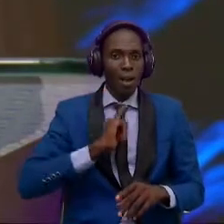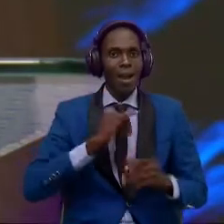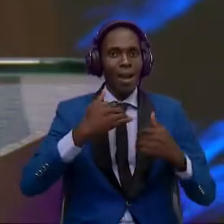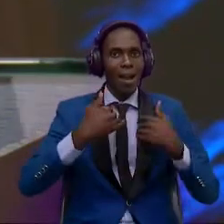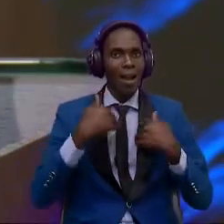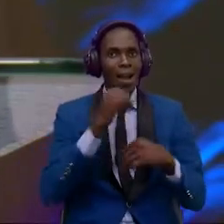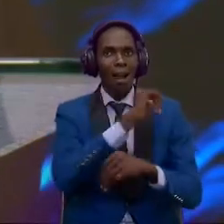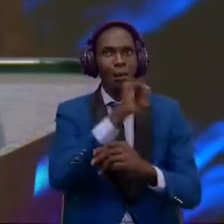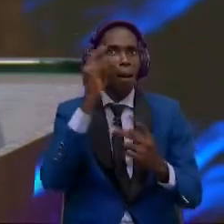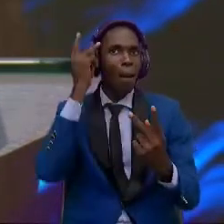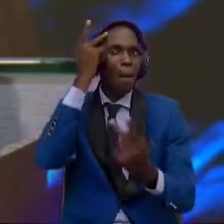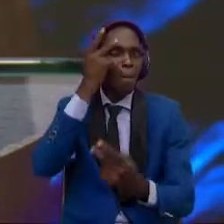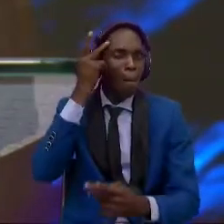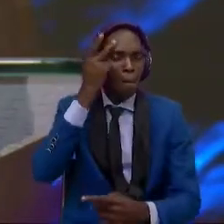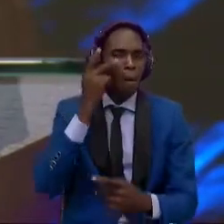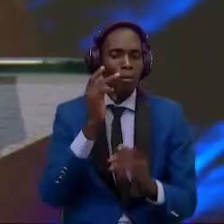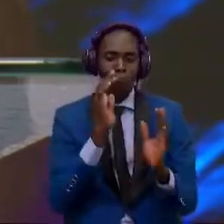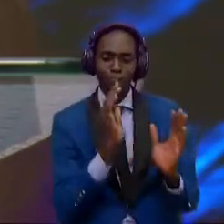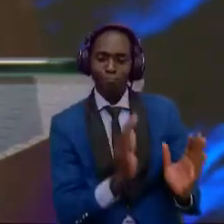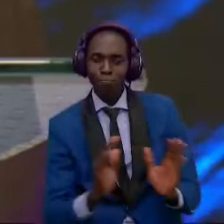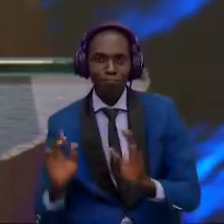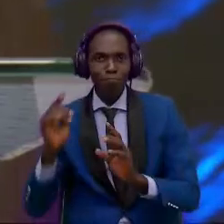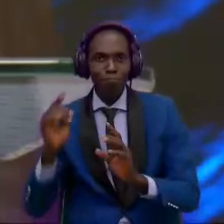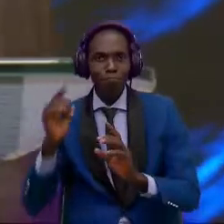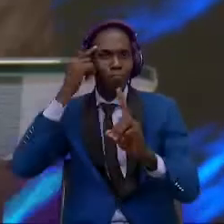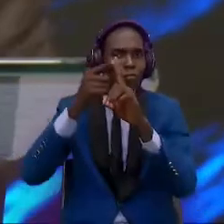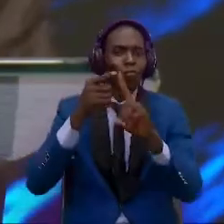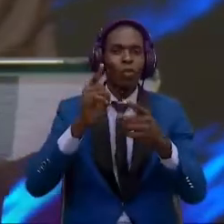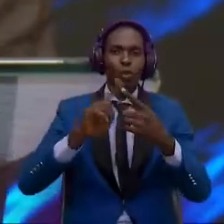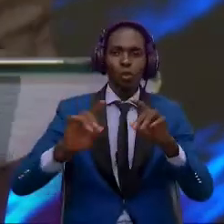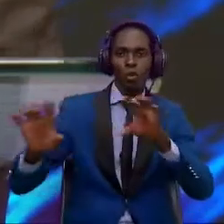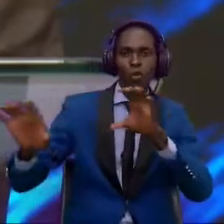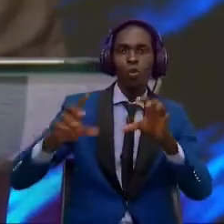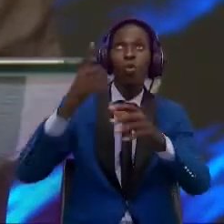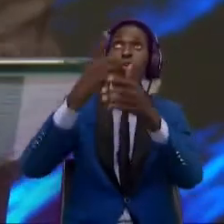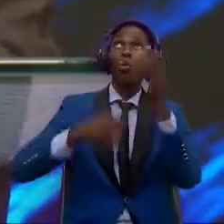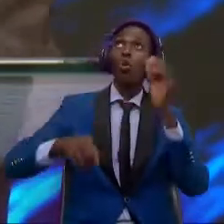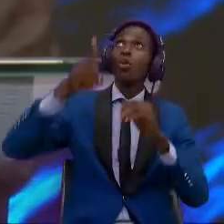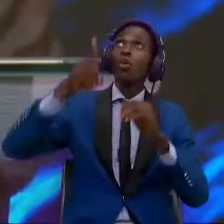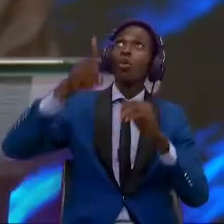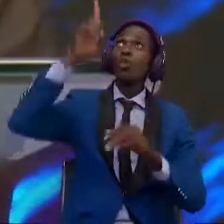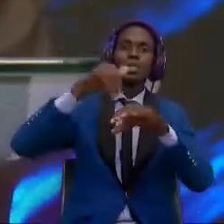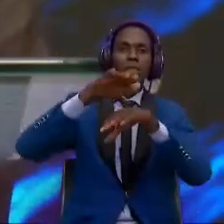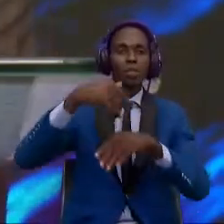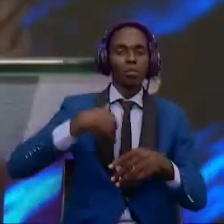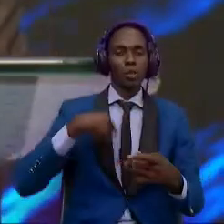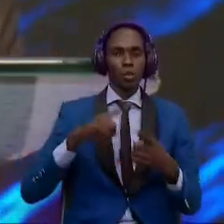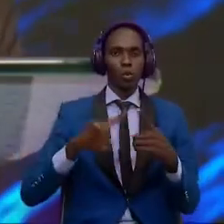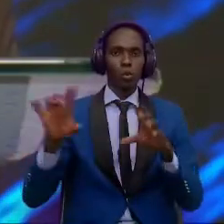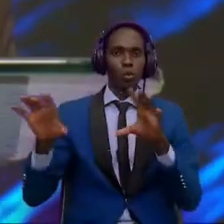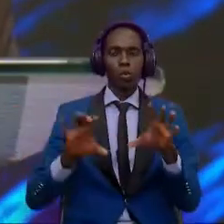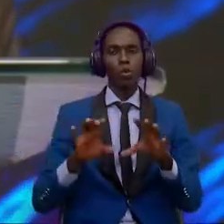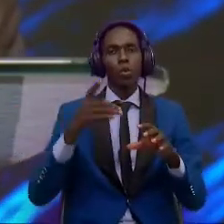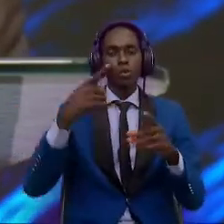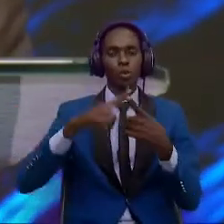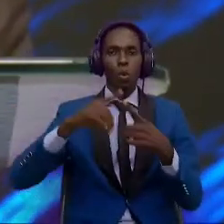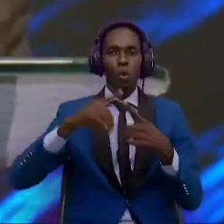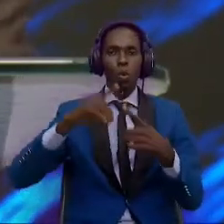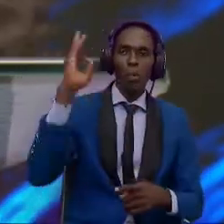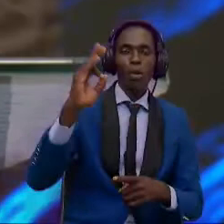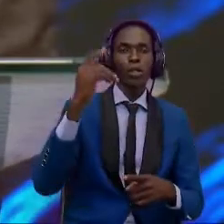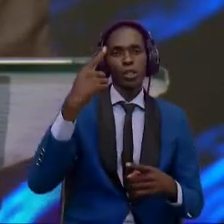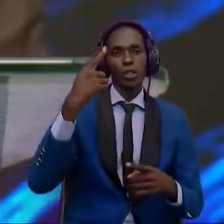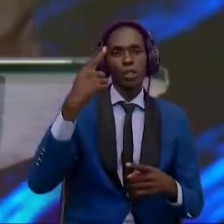goal, that I will fulfill what the Lord has called me for, to preach the gospel of the grace of